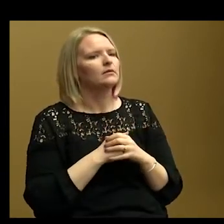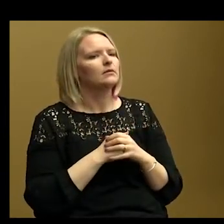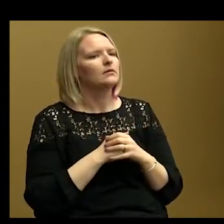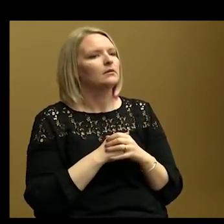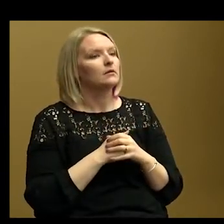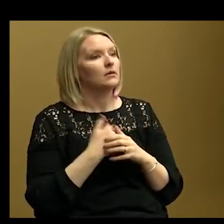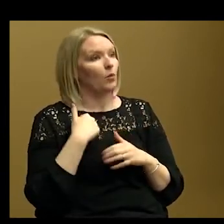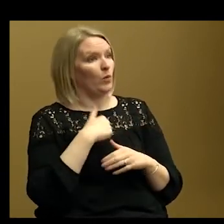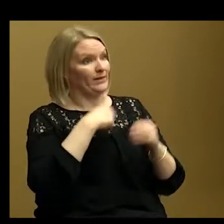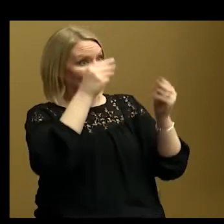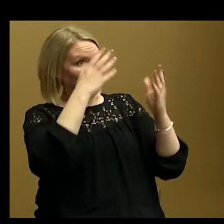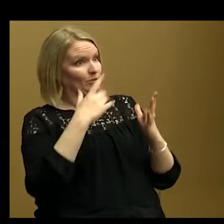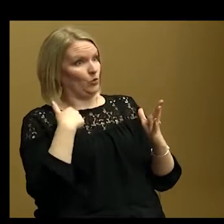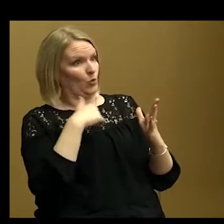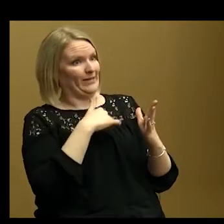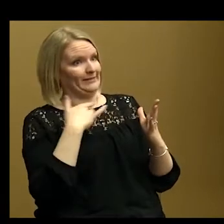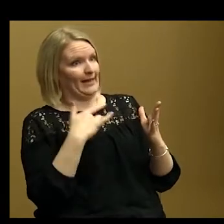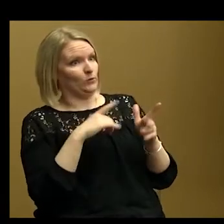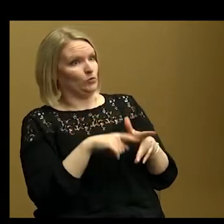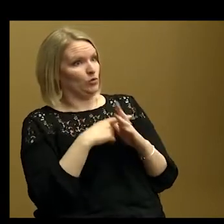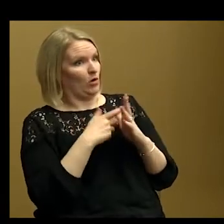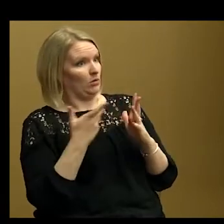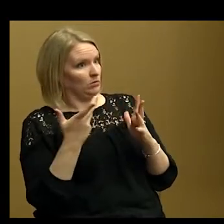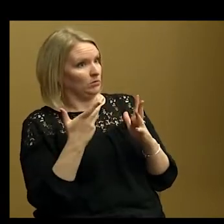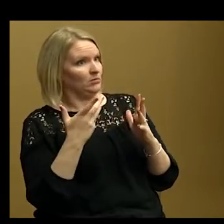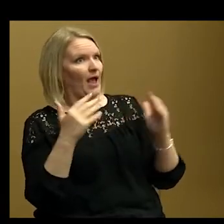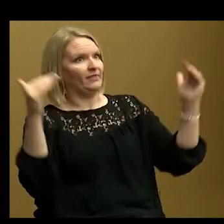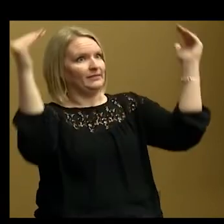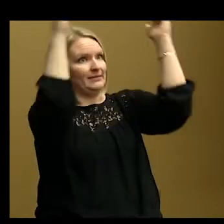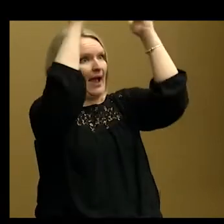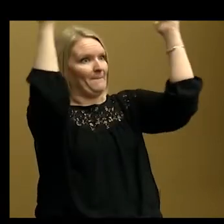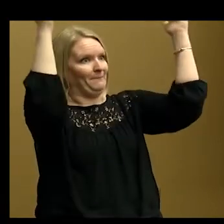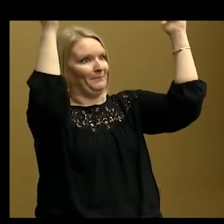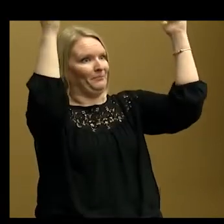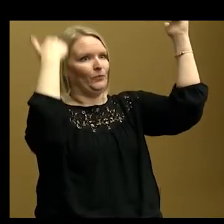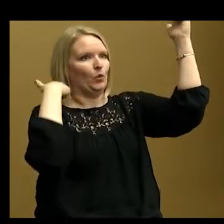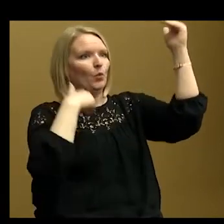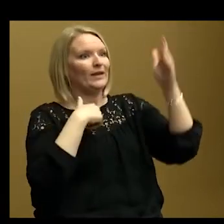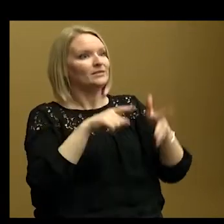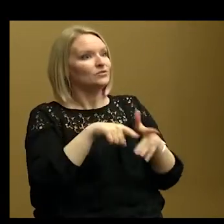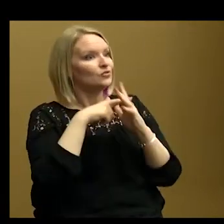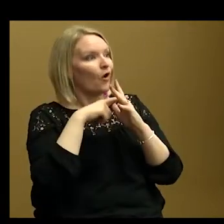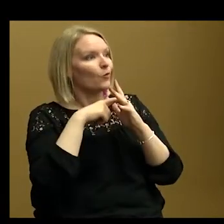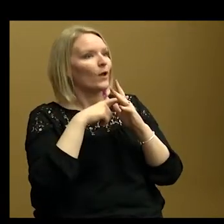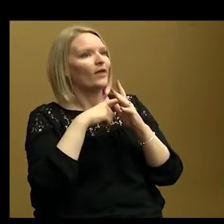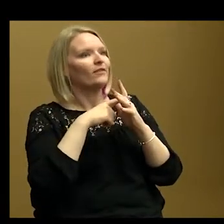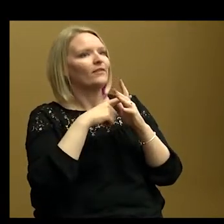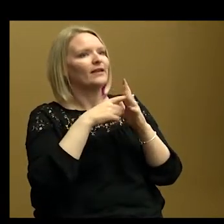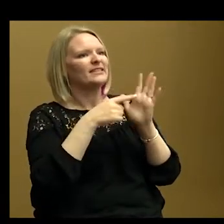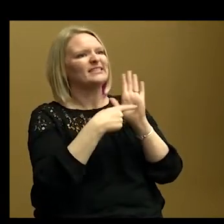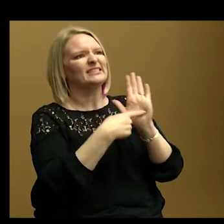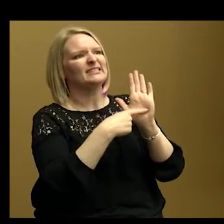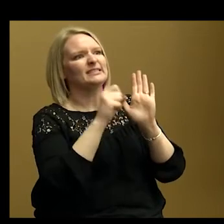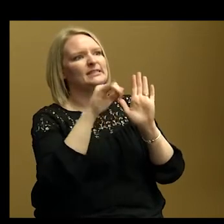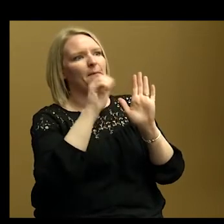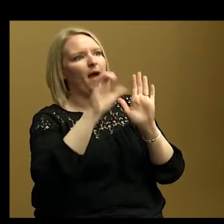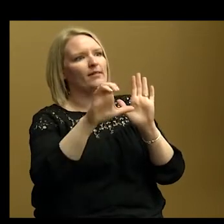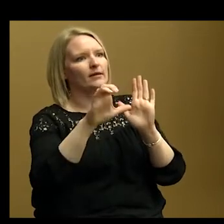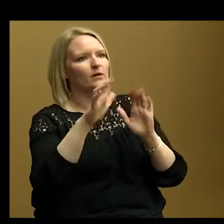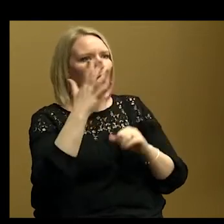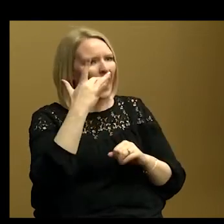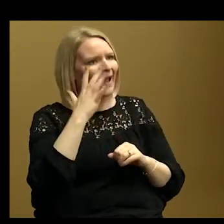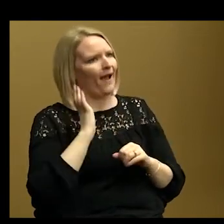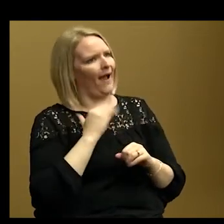as teachers? We start in at the top. We start with, you know, symbolic, because it's our job.